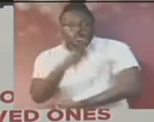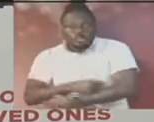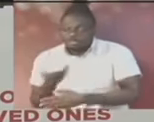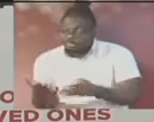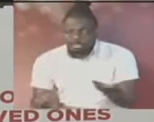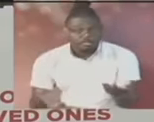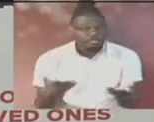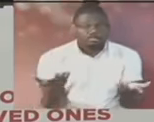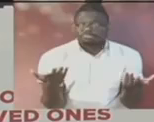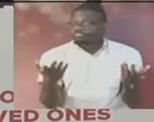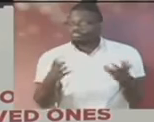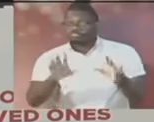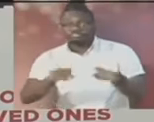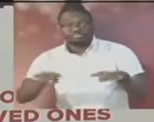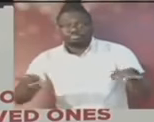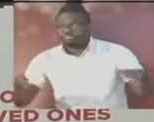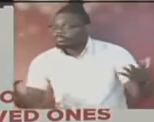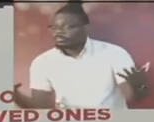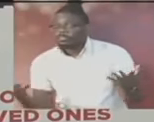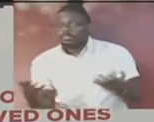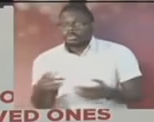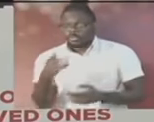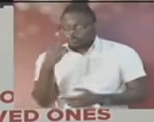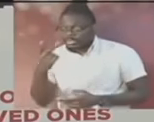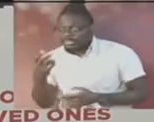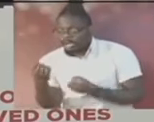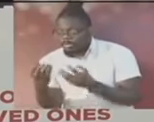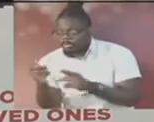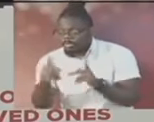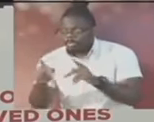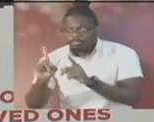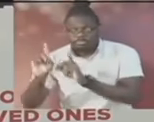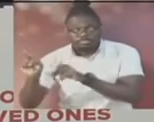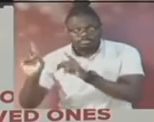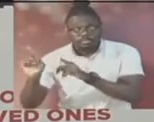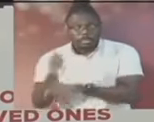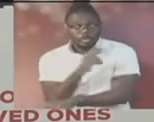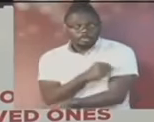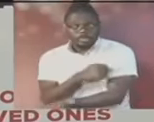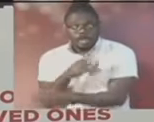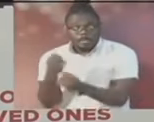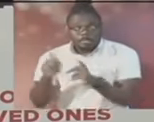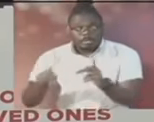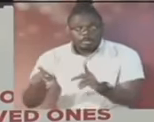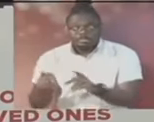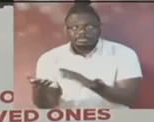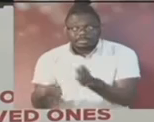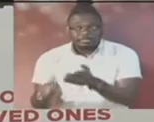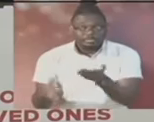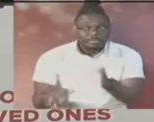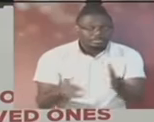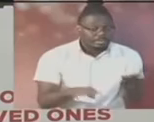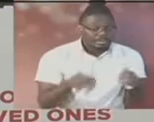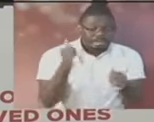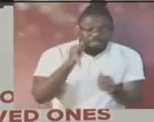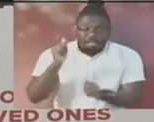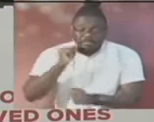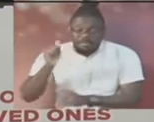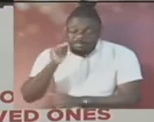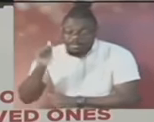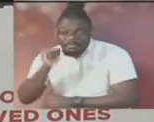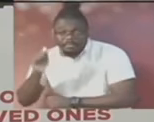the trend of persons being hospitalized and persons who are dying on a daily basis, we need